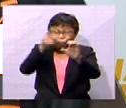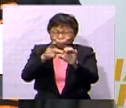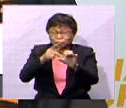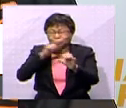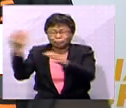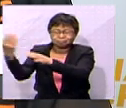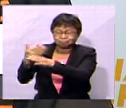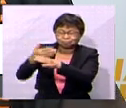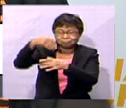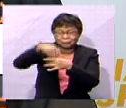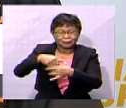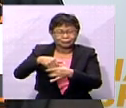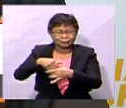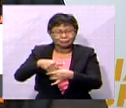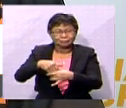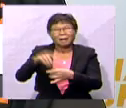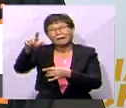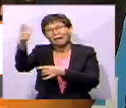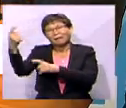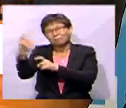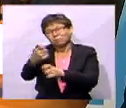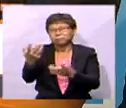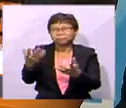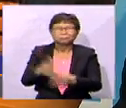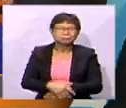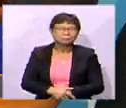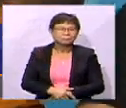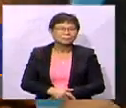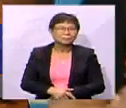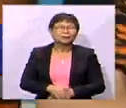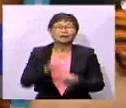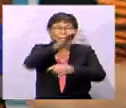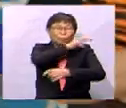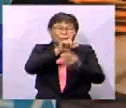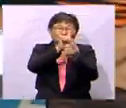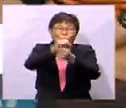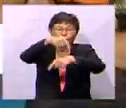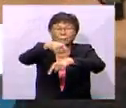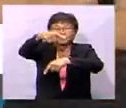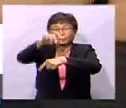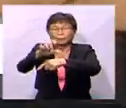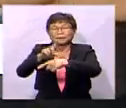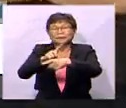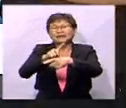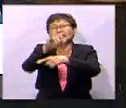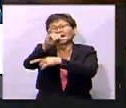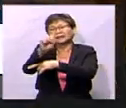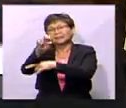distracted about those external rewards such as medals. Brooker ditemui ketika sidang media di Institut Sukan Negara.